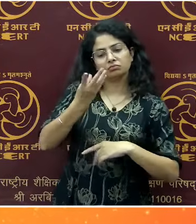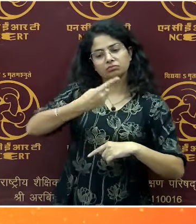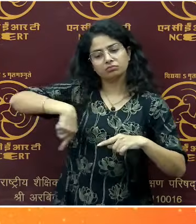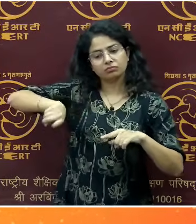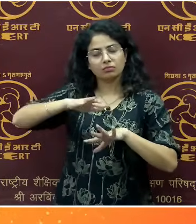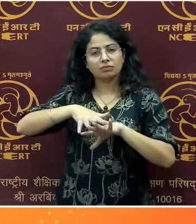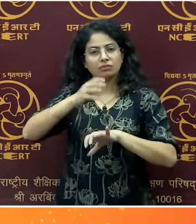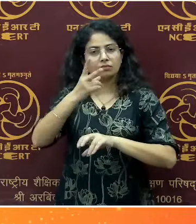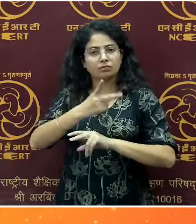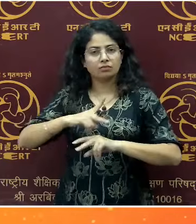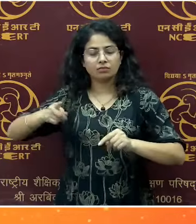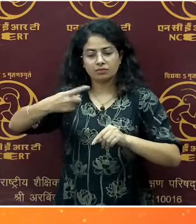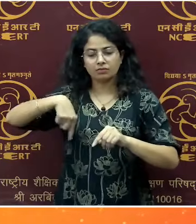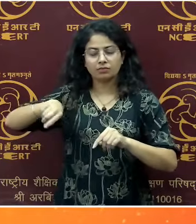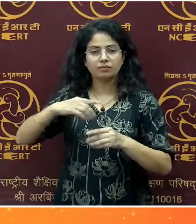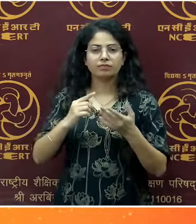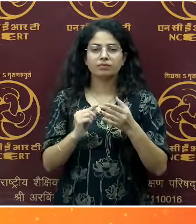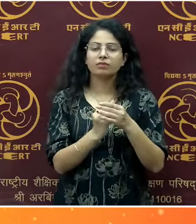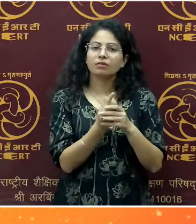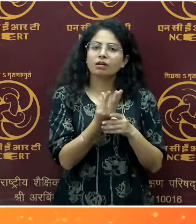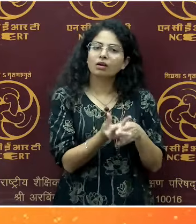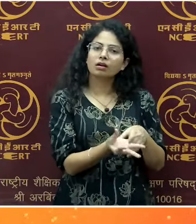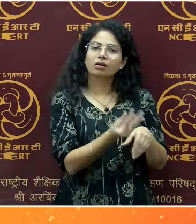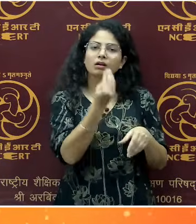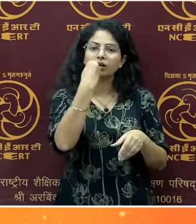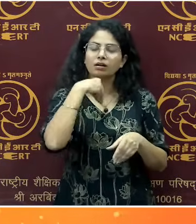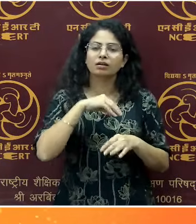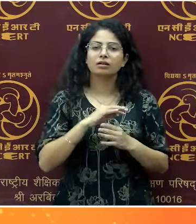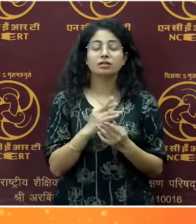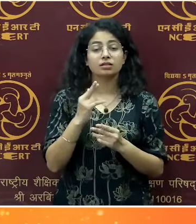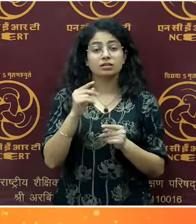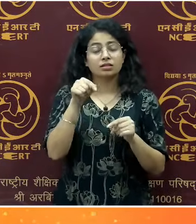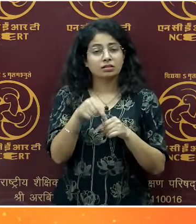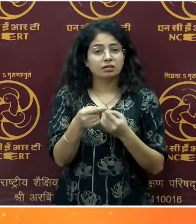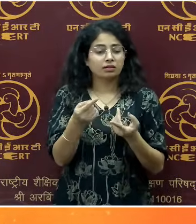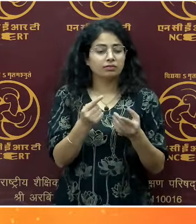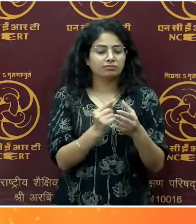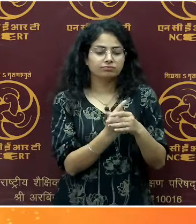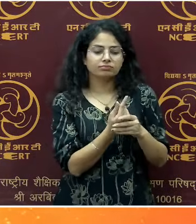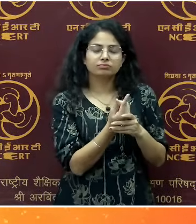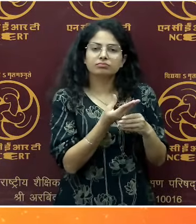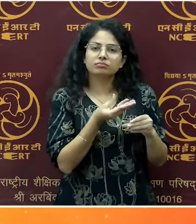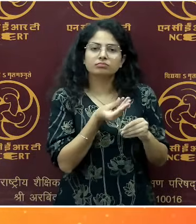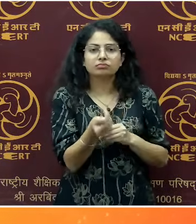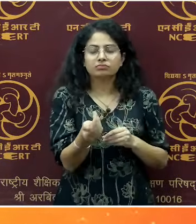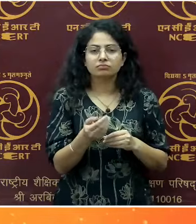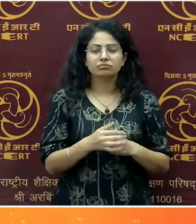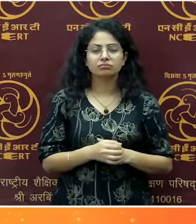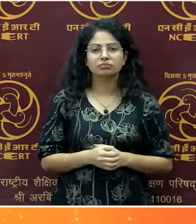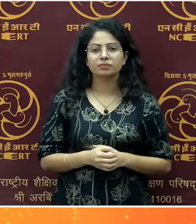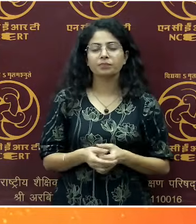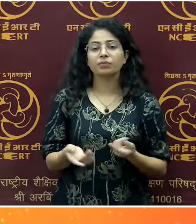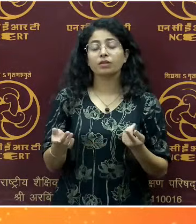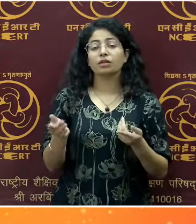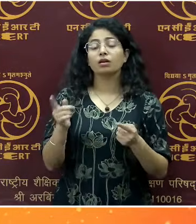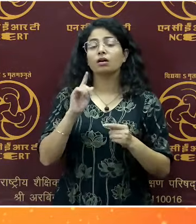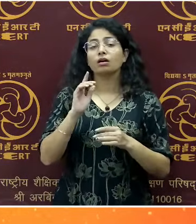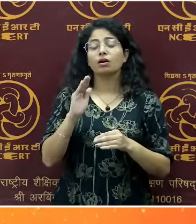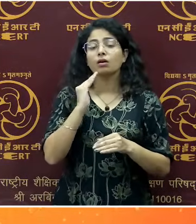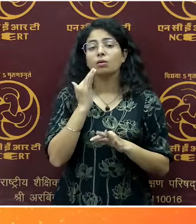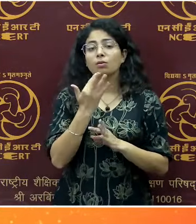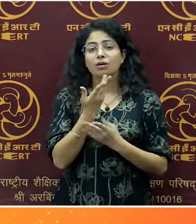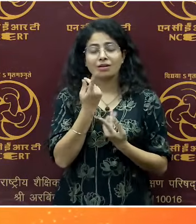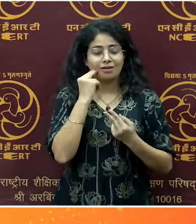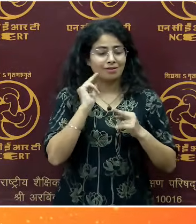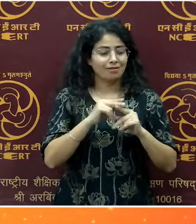animals have eaten the tender grass. So, there was not much grass left, and when he was not having the